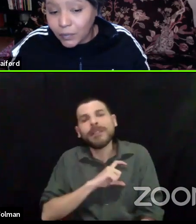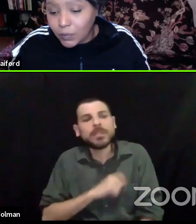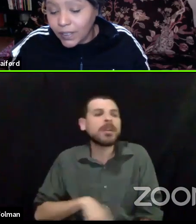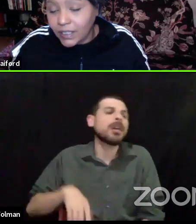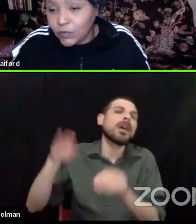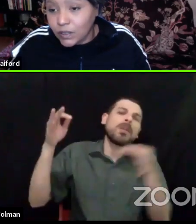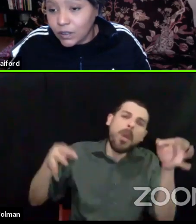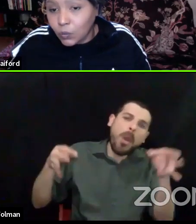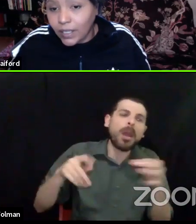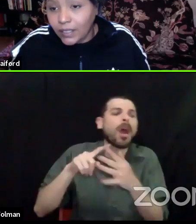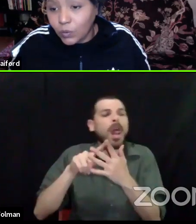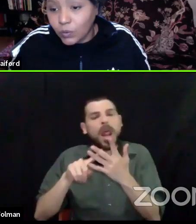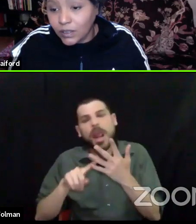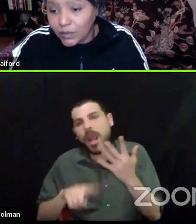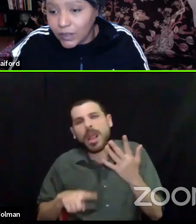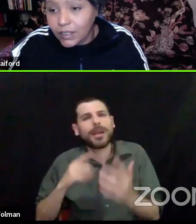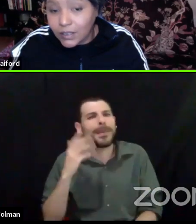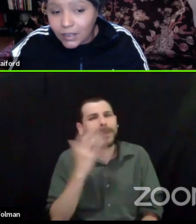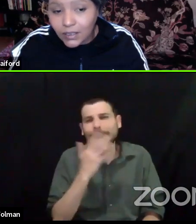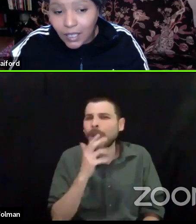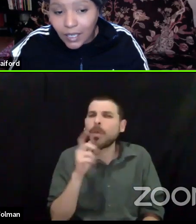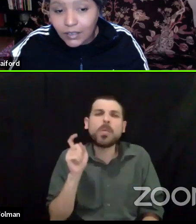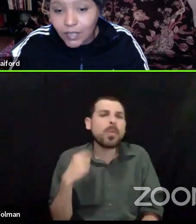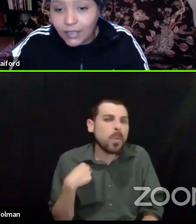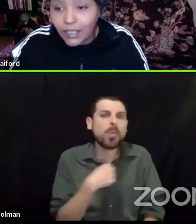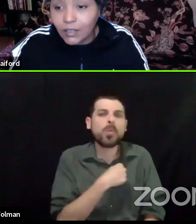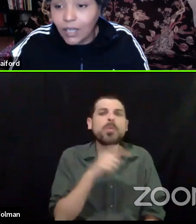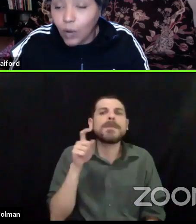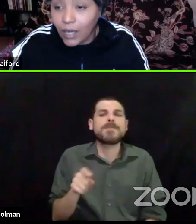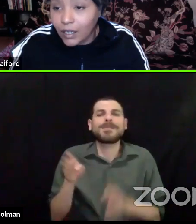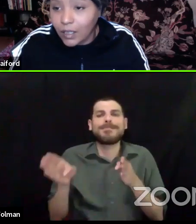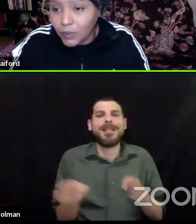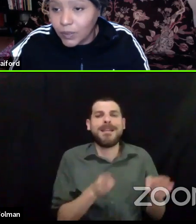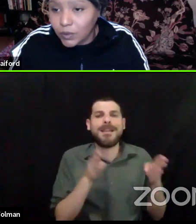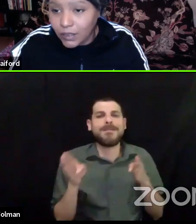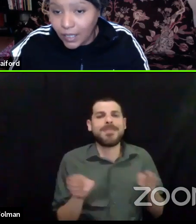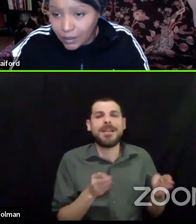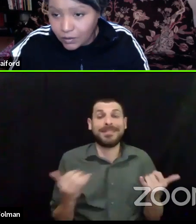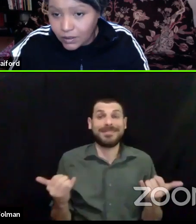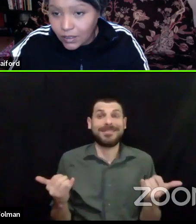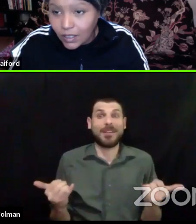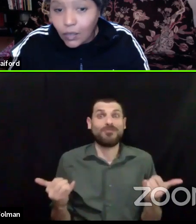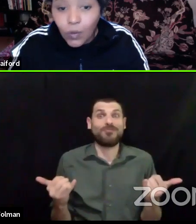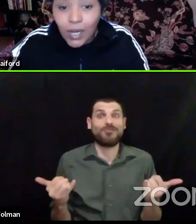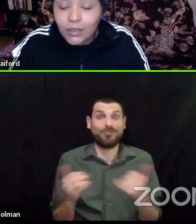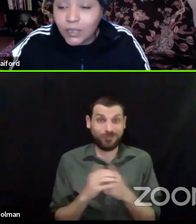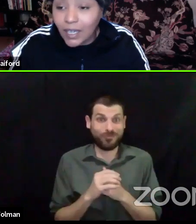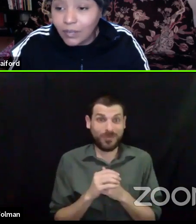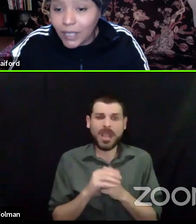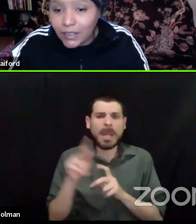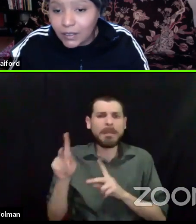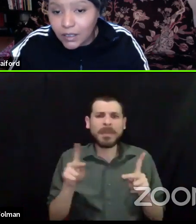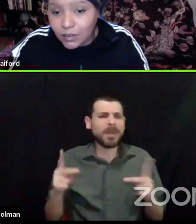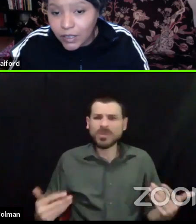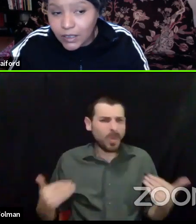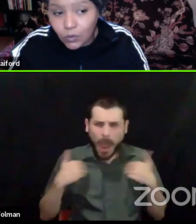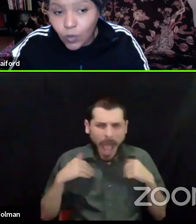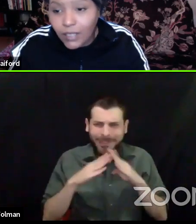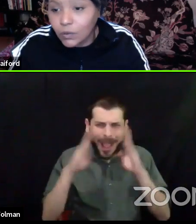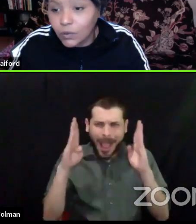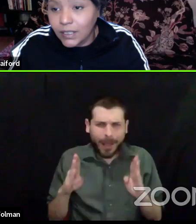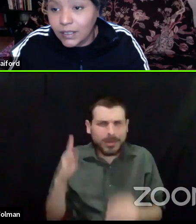to make plans for the way that we're living in society right now. Like, why are people unhoused? Why do we have mass